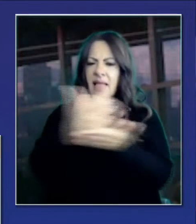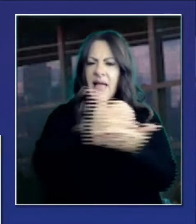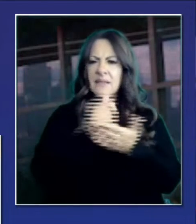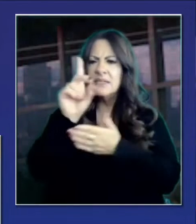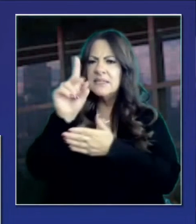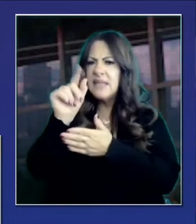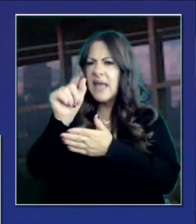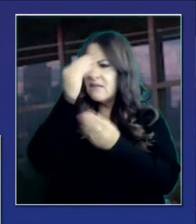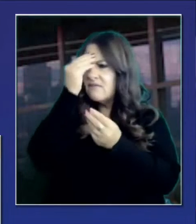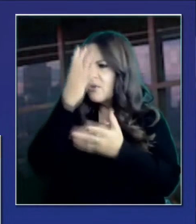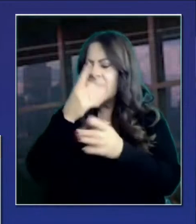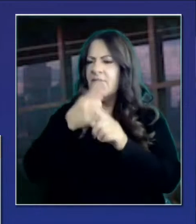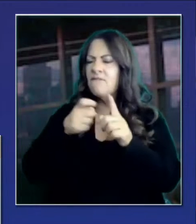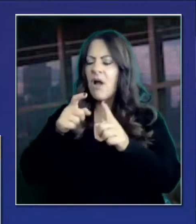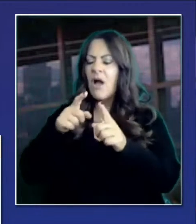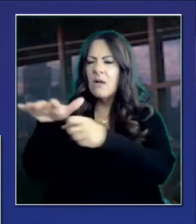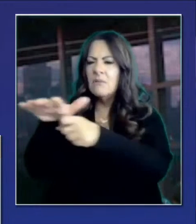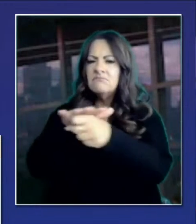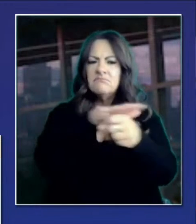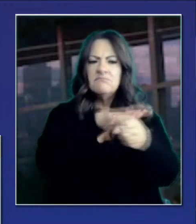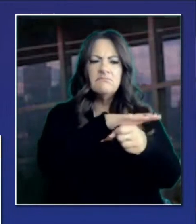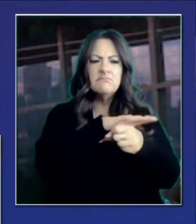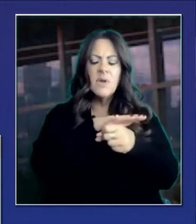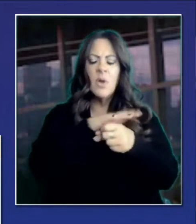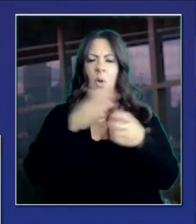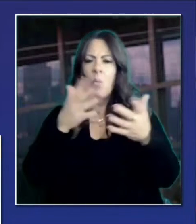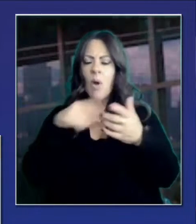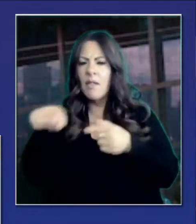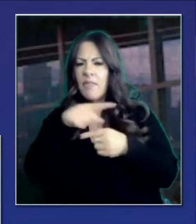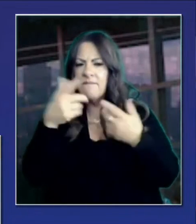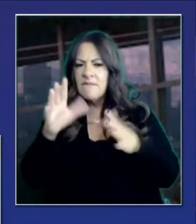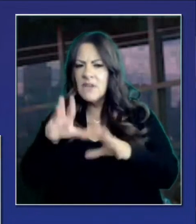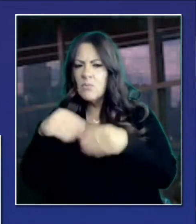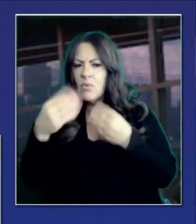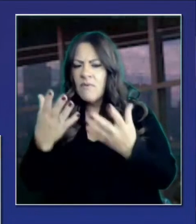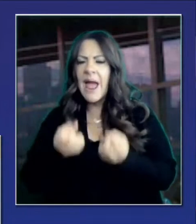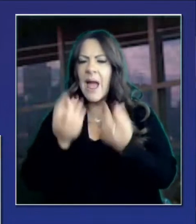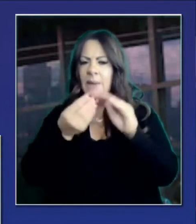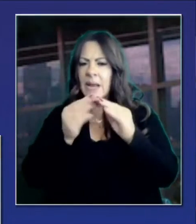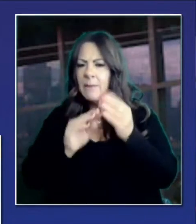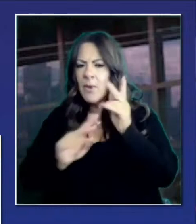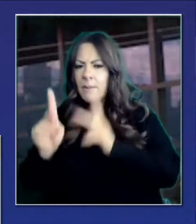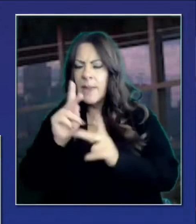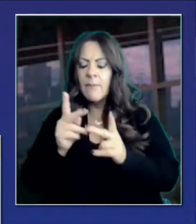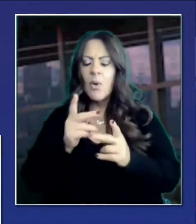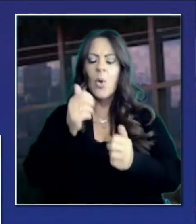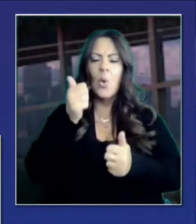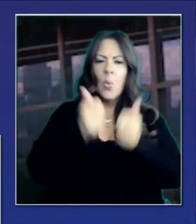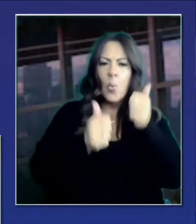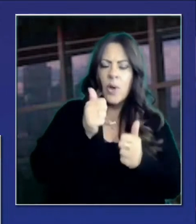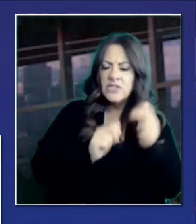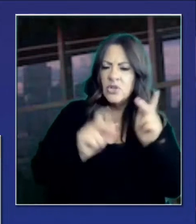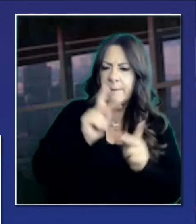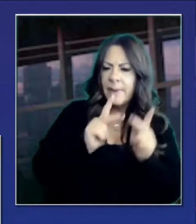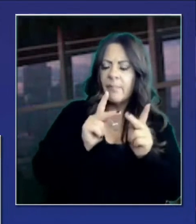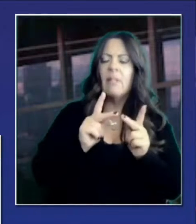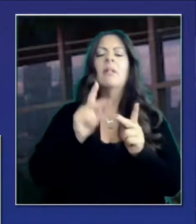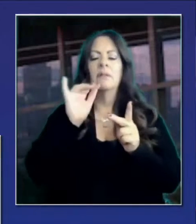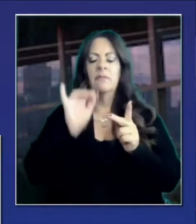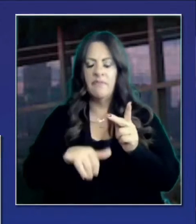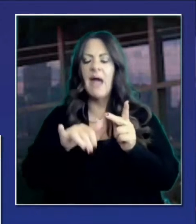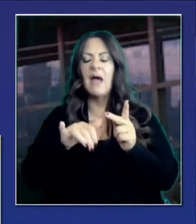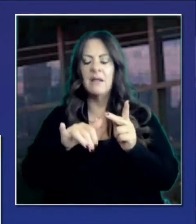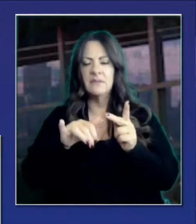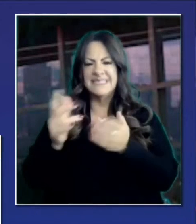that are received and administered, and it's a mechanism to fundamentally address the supporting lag, which again is very stubborn